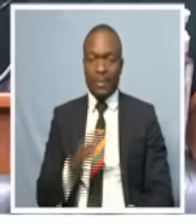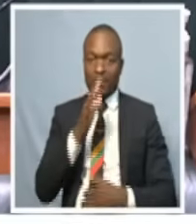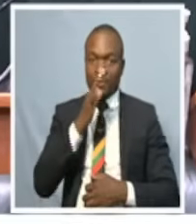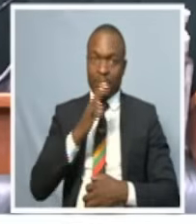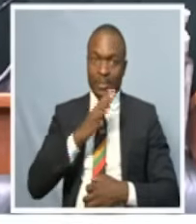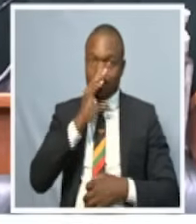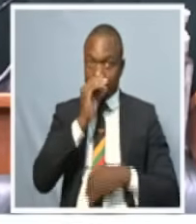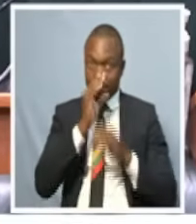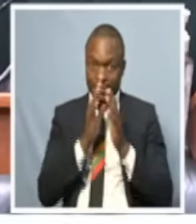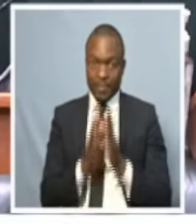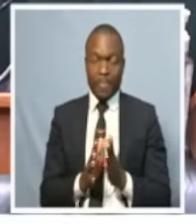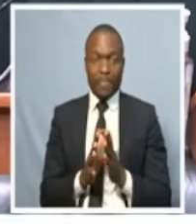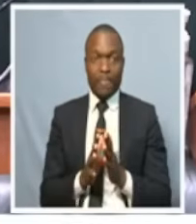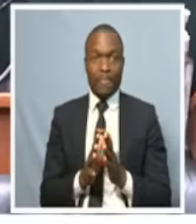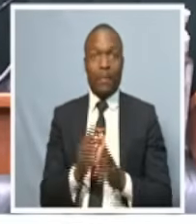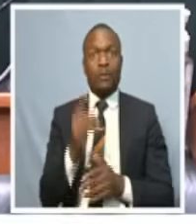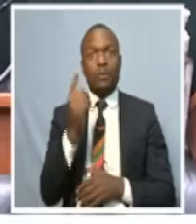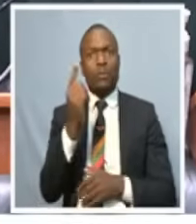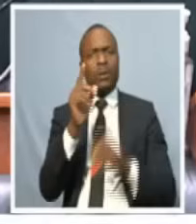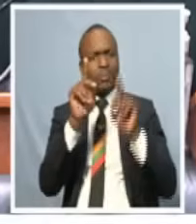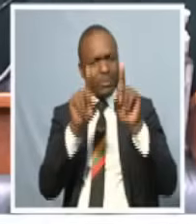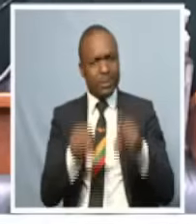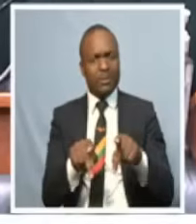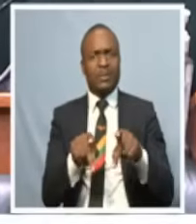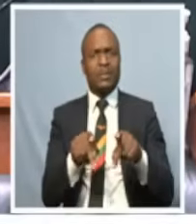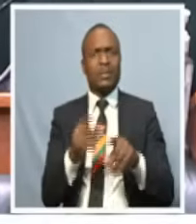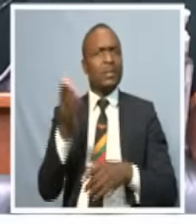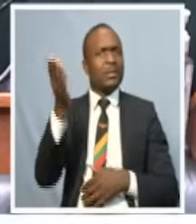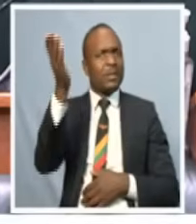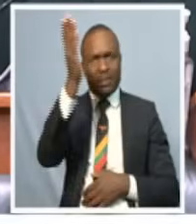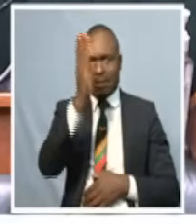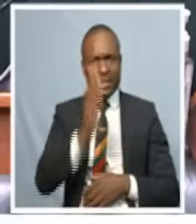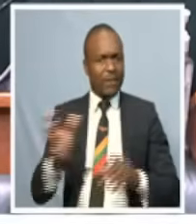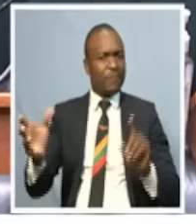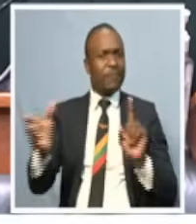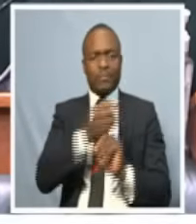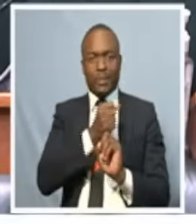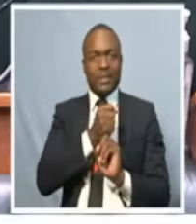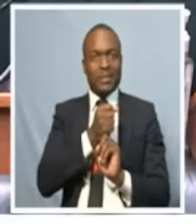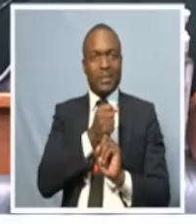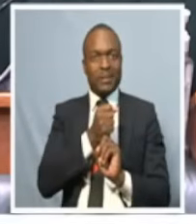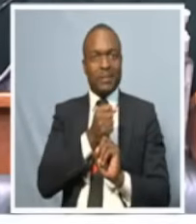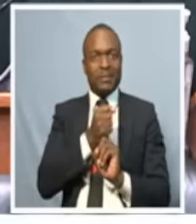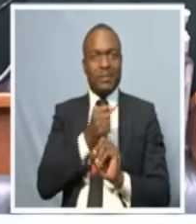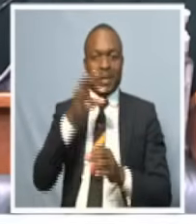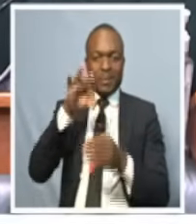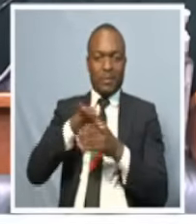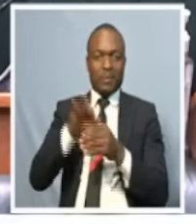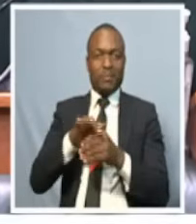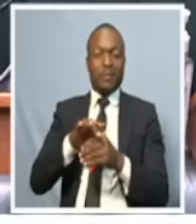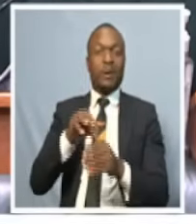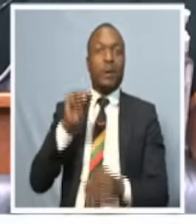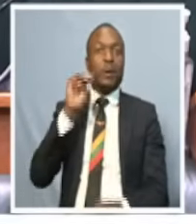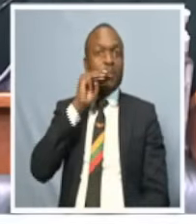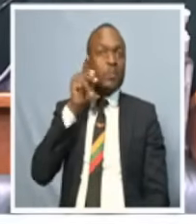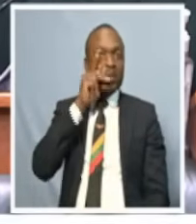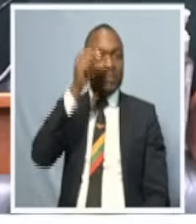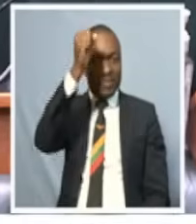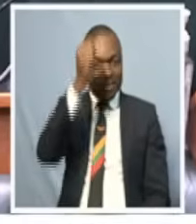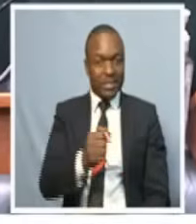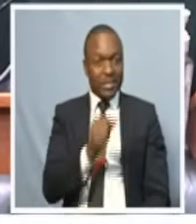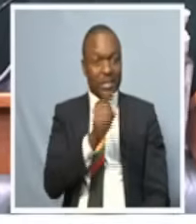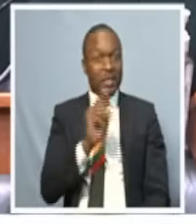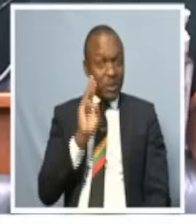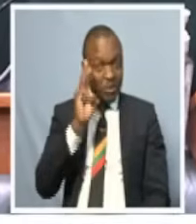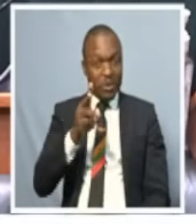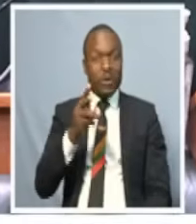Madam Speaker, there is one person who has never won an election in Mukuche South, and he is losing